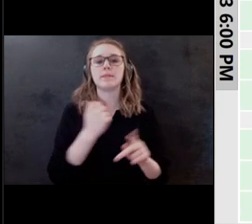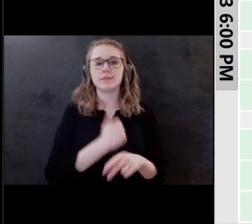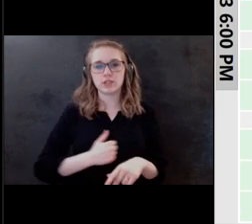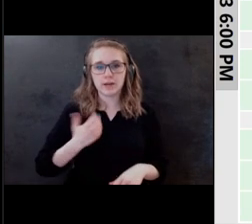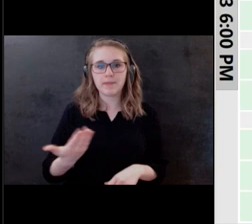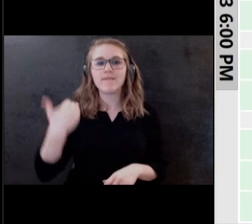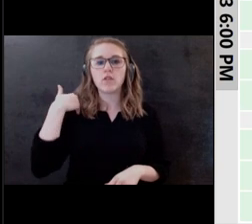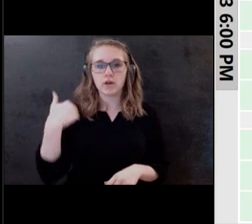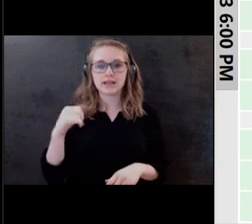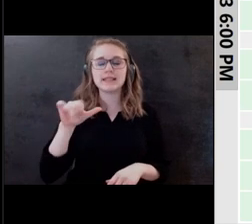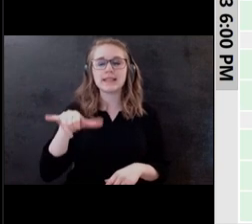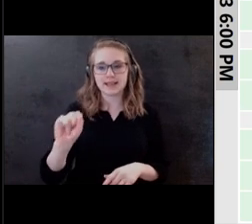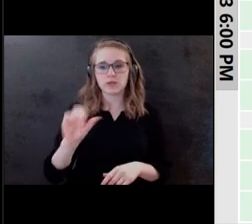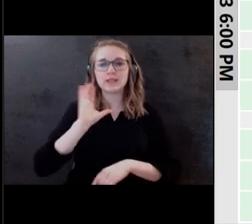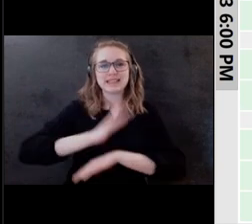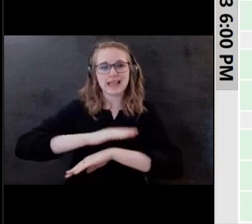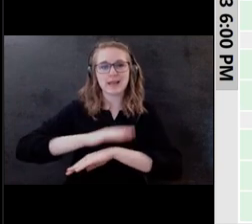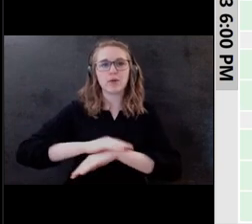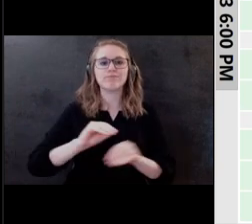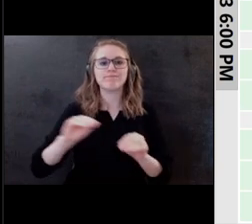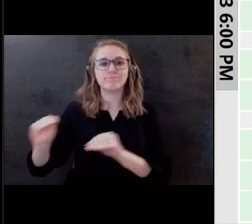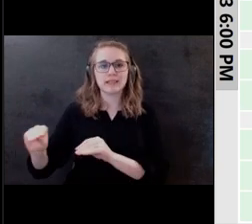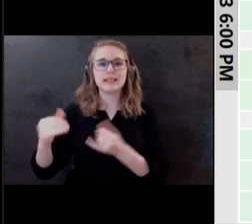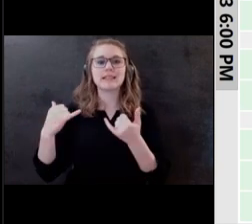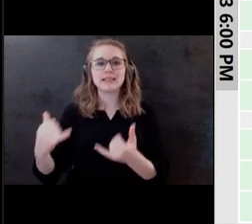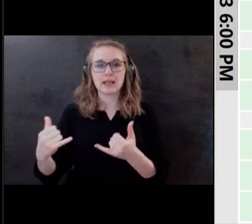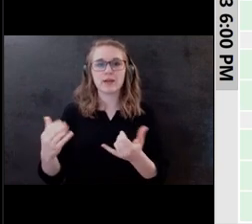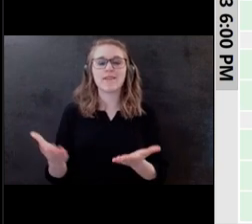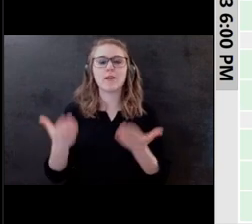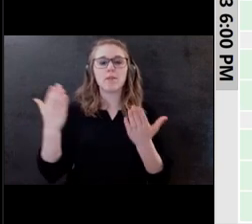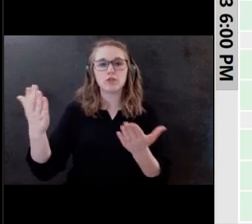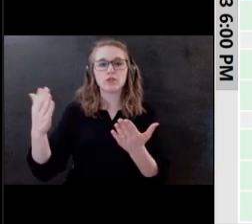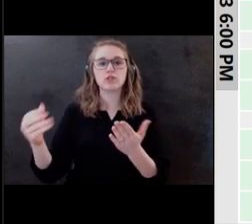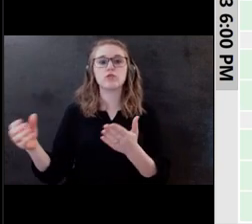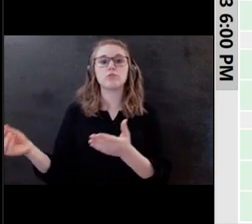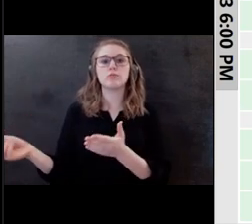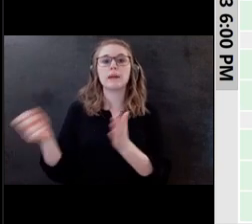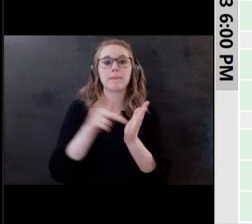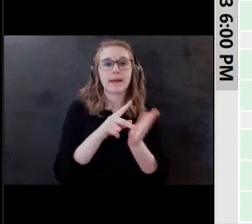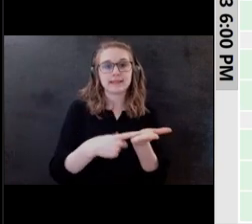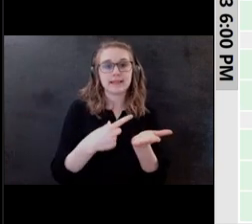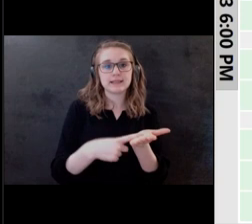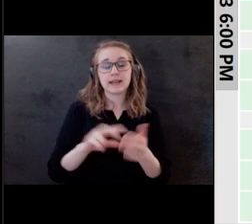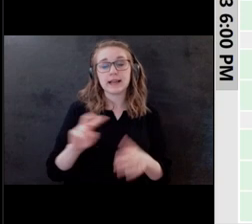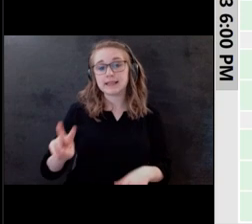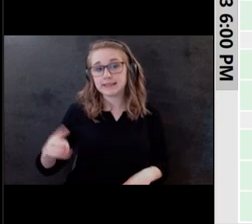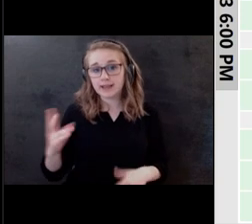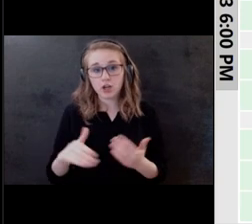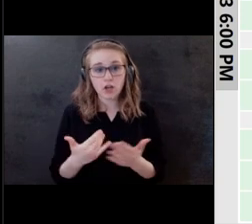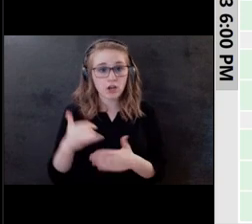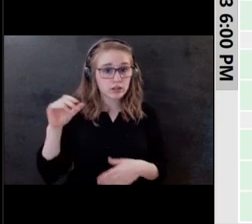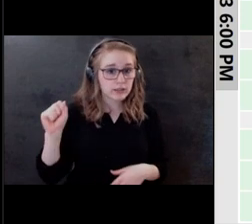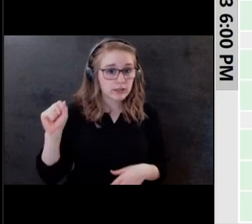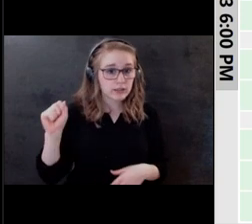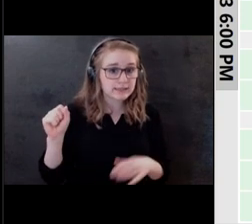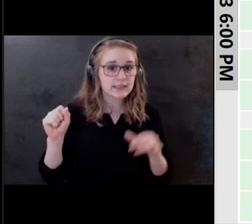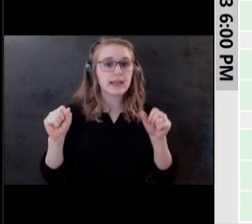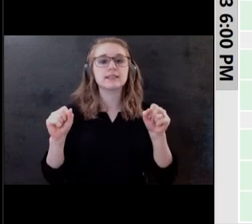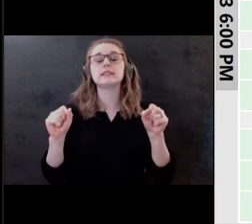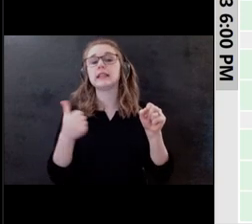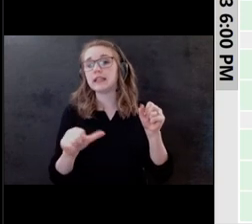tabled. Thank you, Board Member Hay. We have a motion to remove from the table as well as a second. All those in favor to remove from the table say aye. Aye.